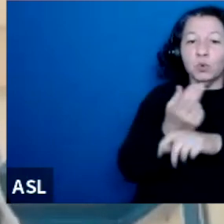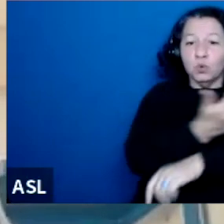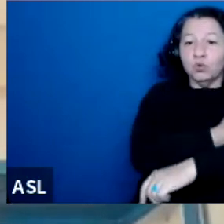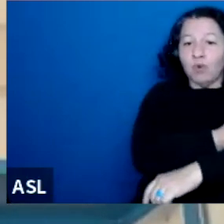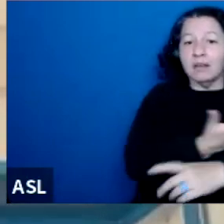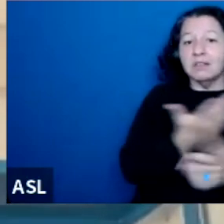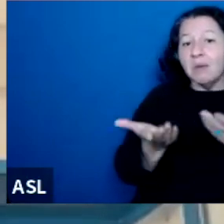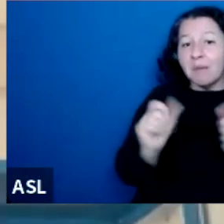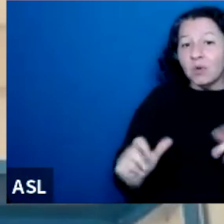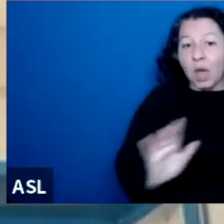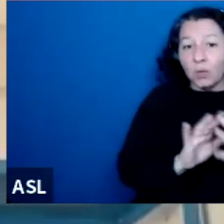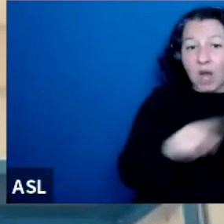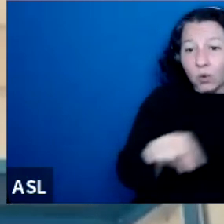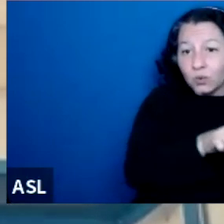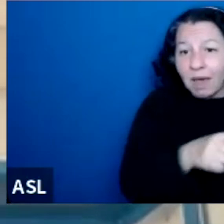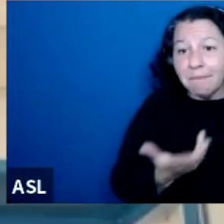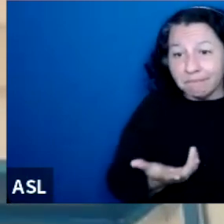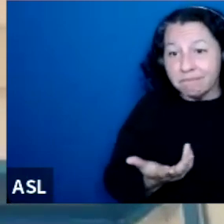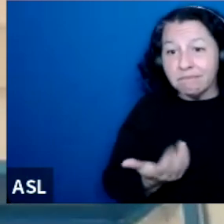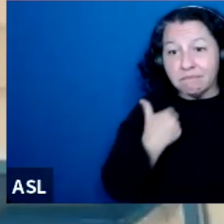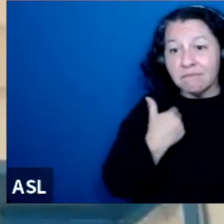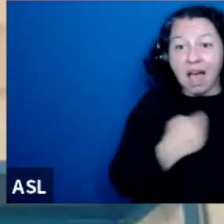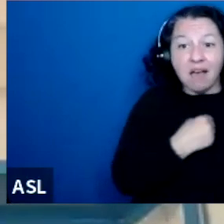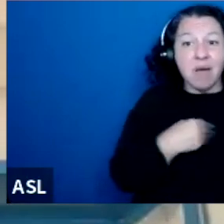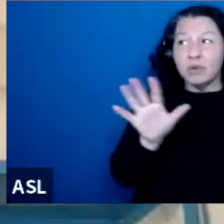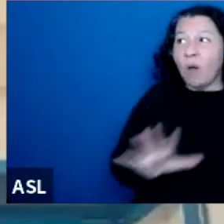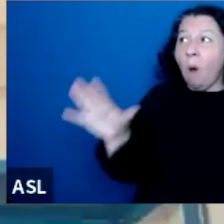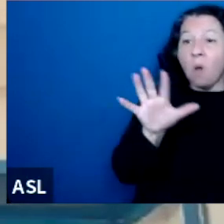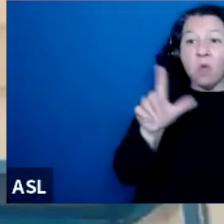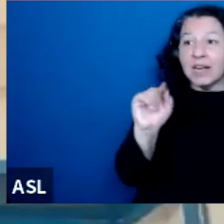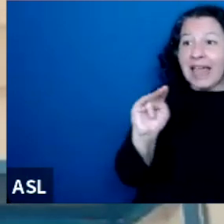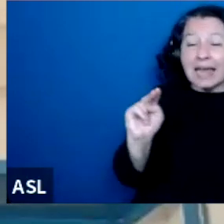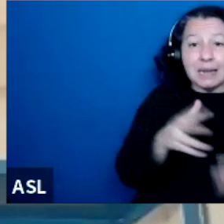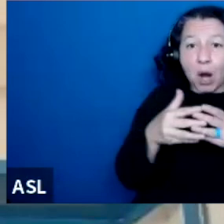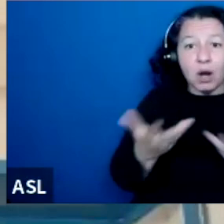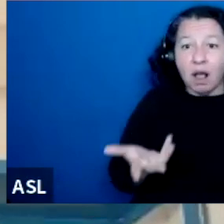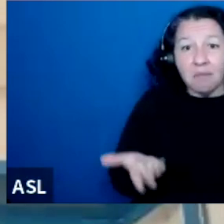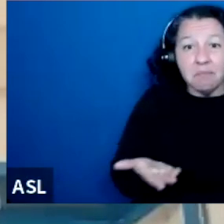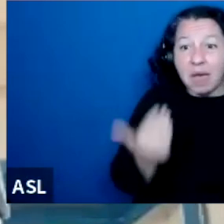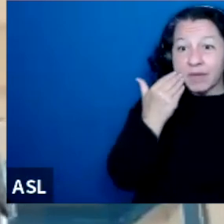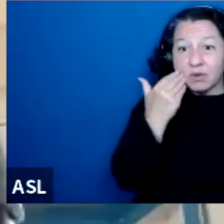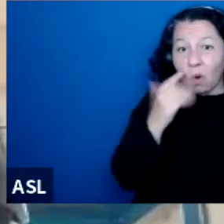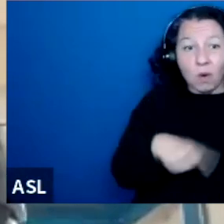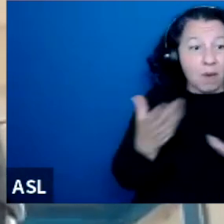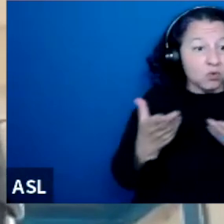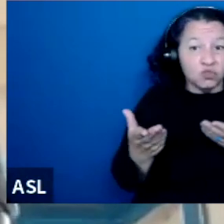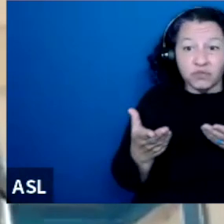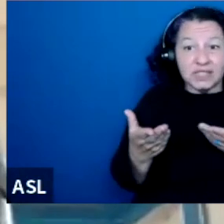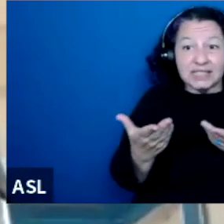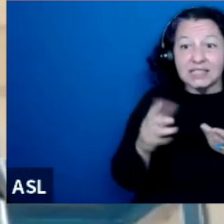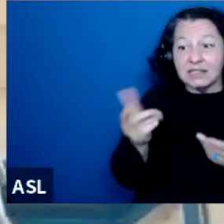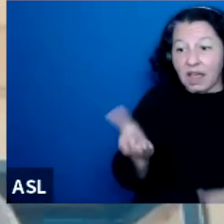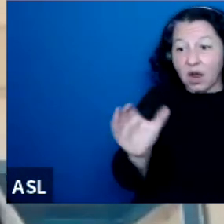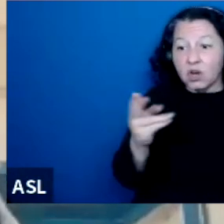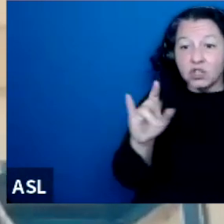can, reach out to them. They have members all over Latin America, and they might know about services in